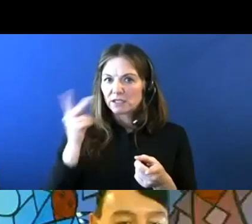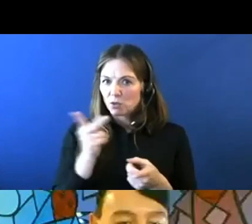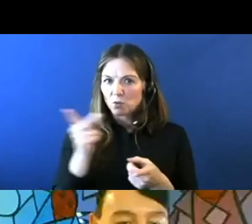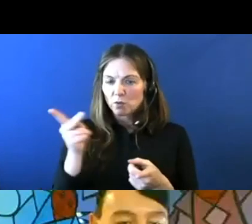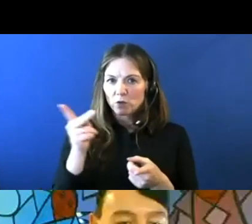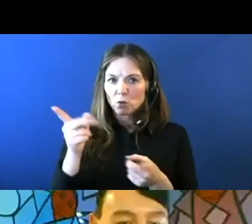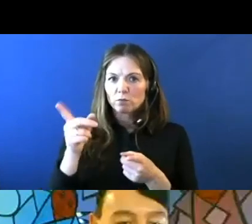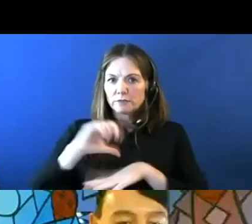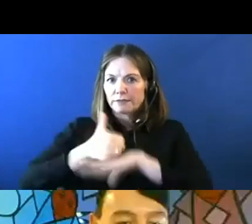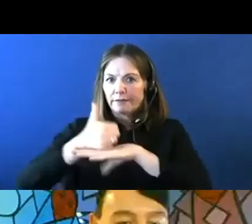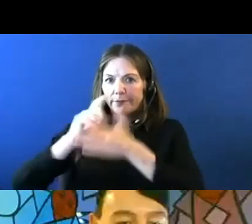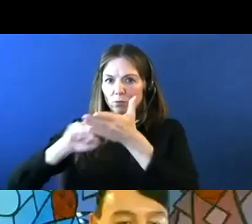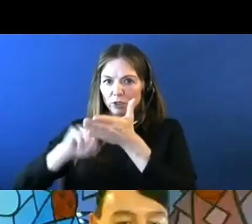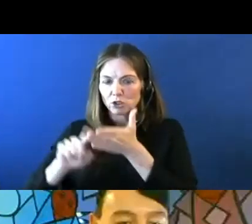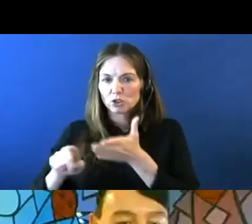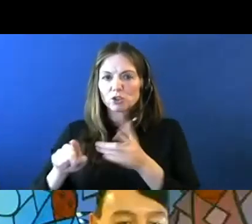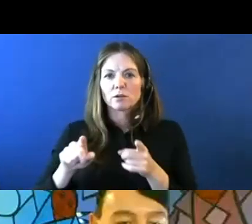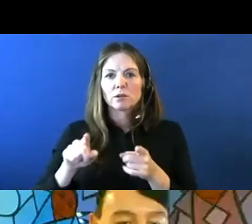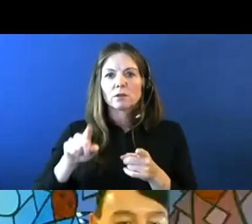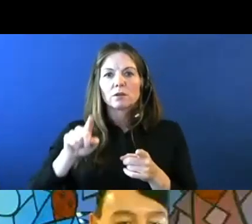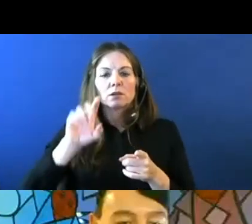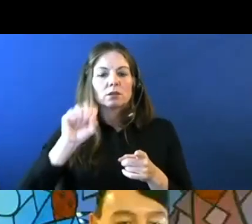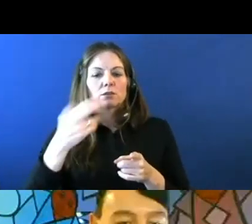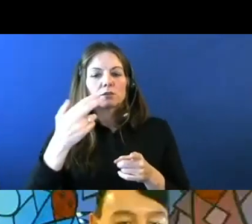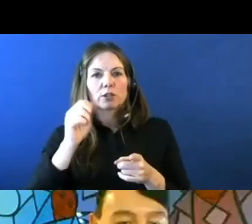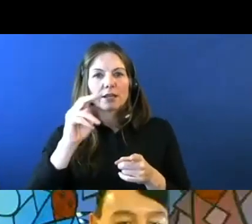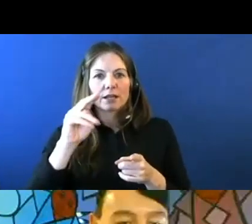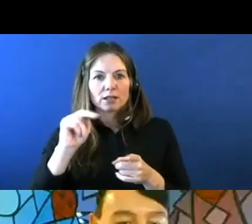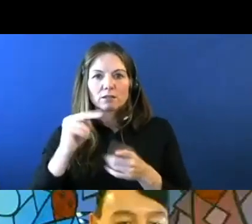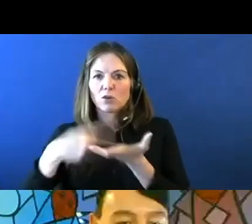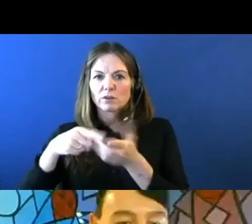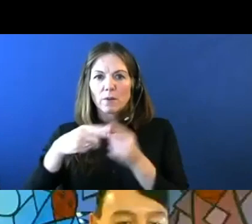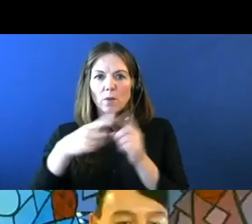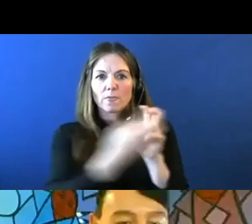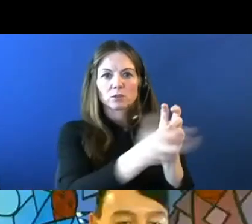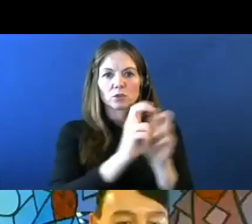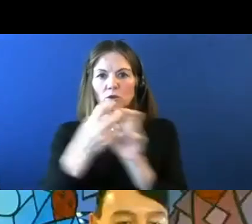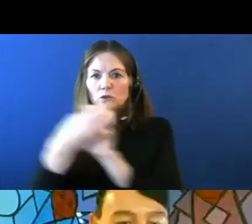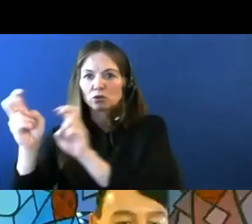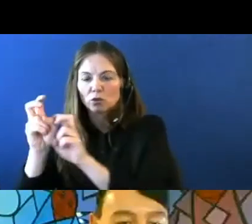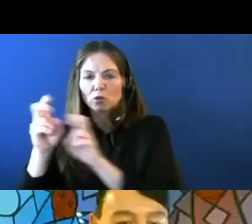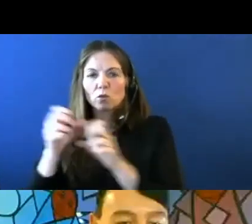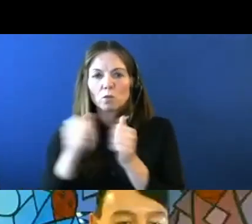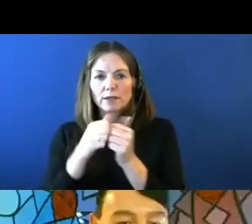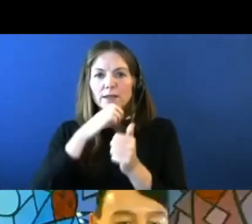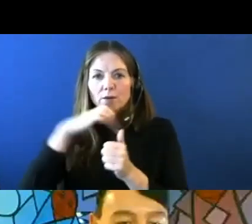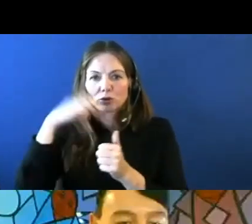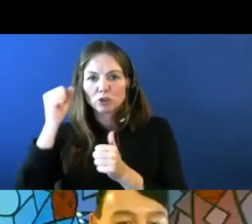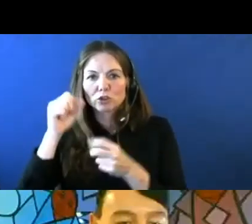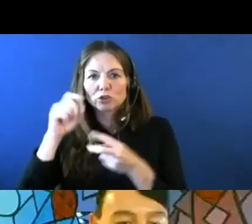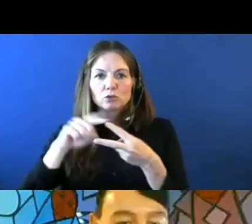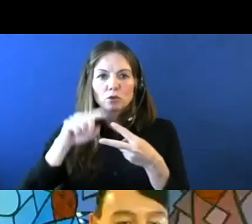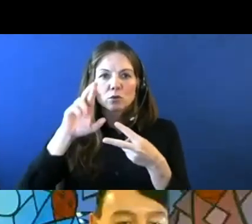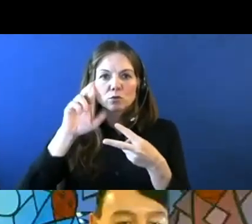circle and having both Elder Roberta Price and Elder Doris Fox doing the research with